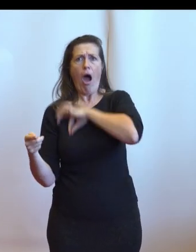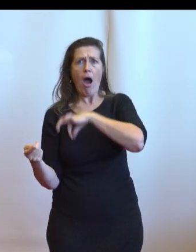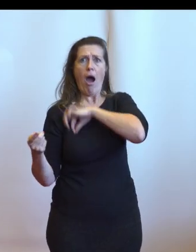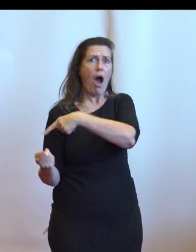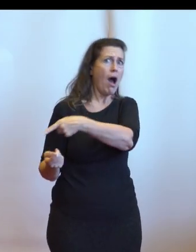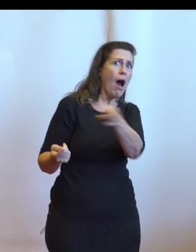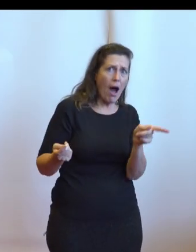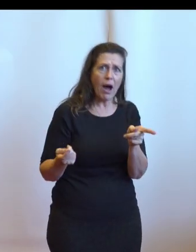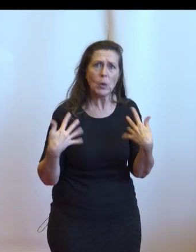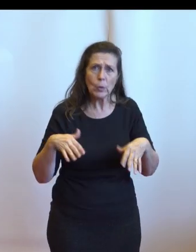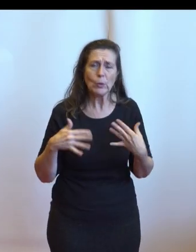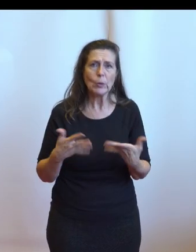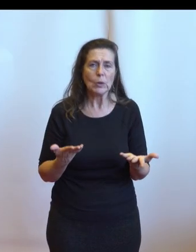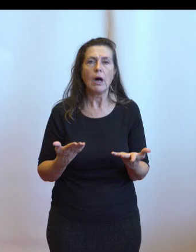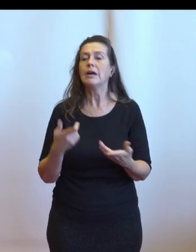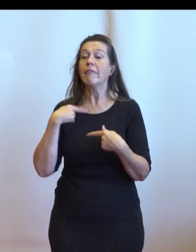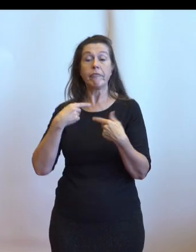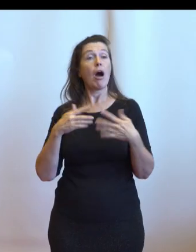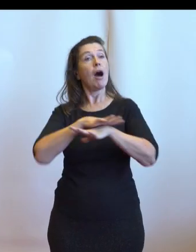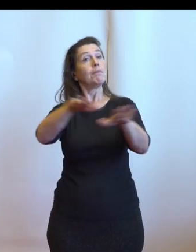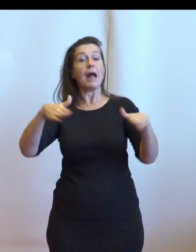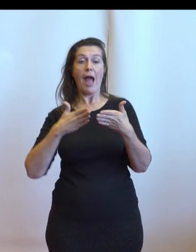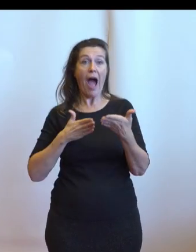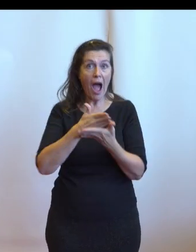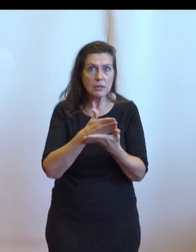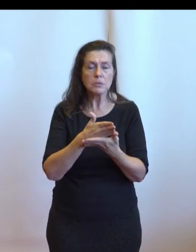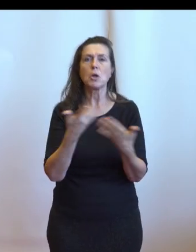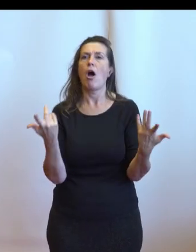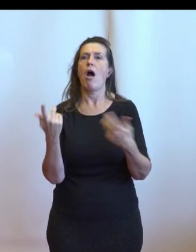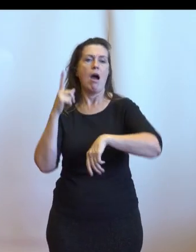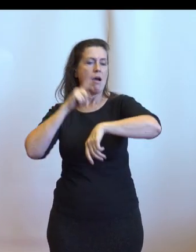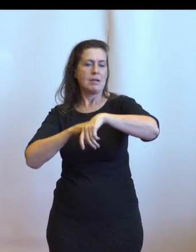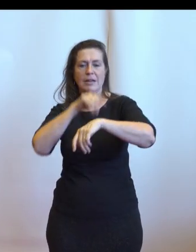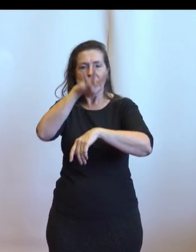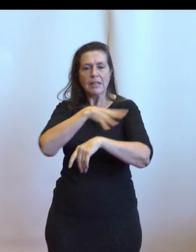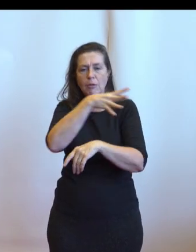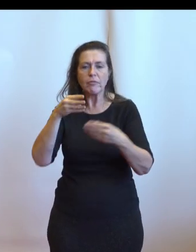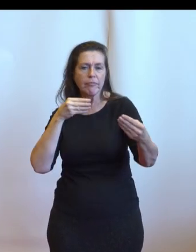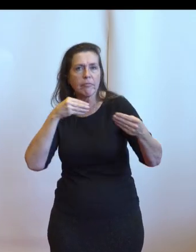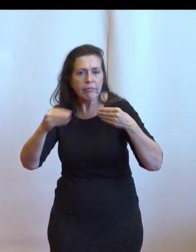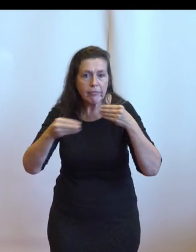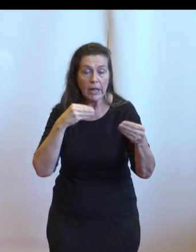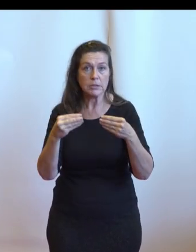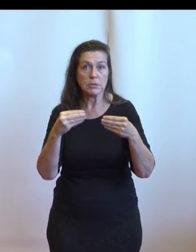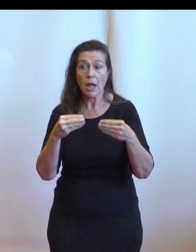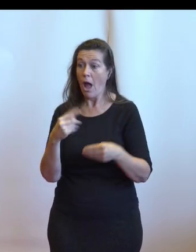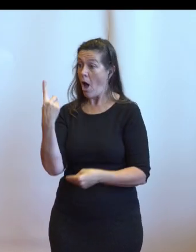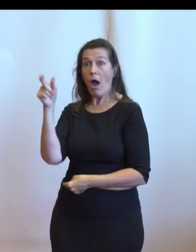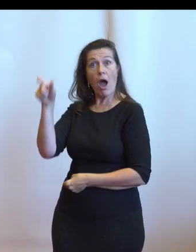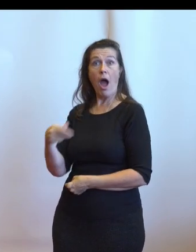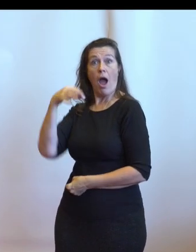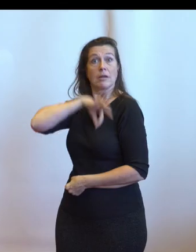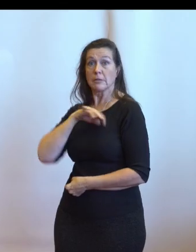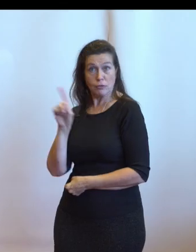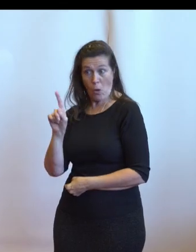more accessible, if the people can just enter their timesheets in a very easy way, everyone will benefit from it. So that